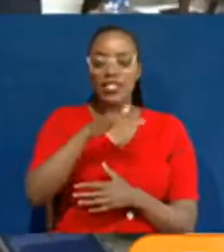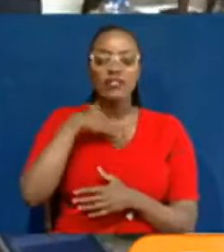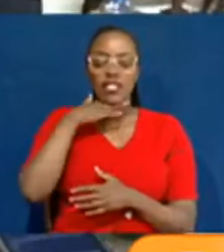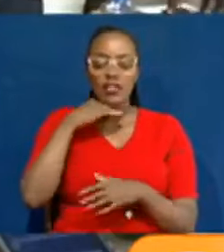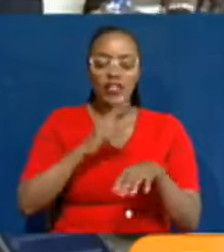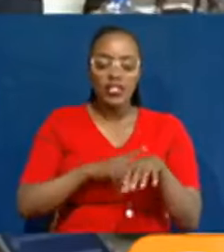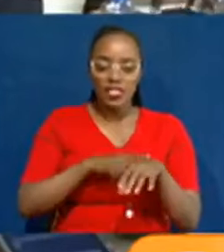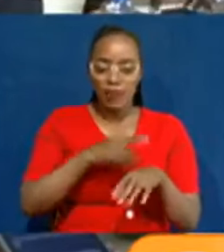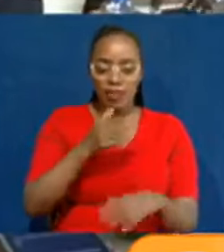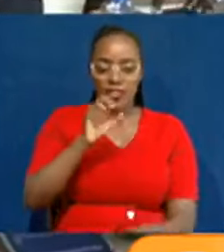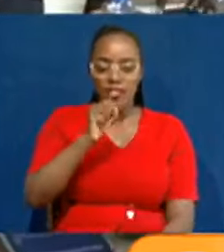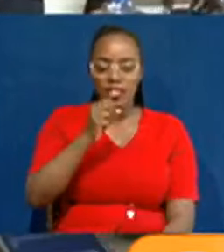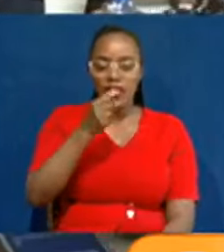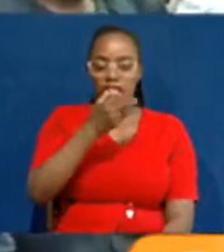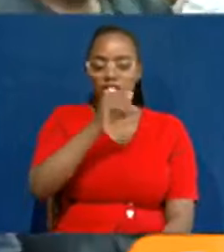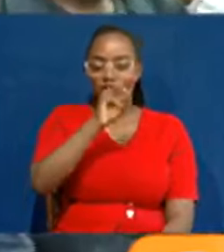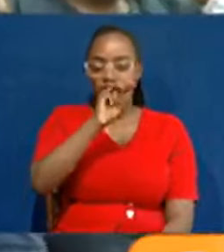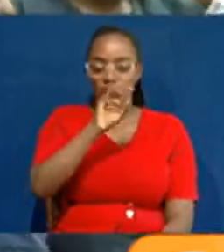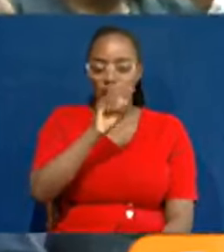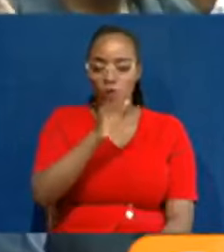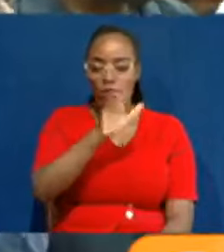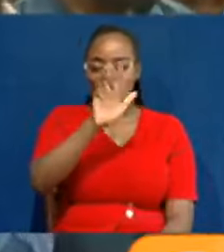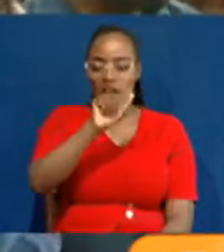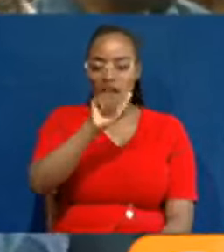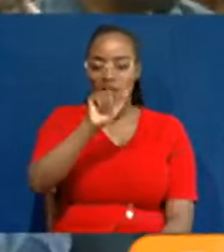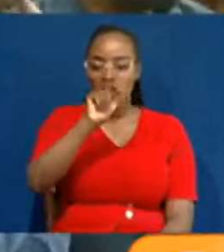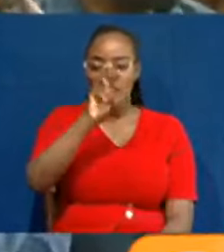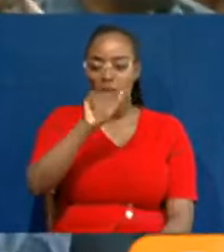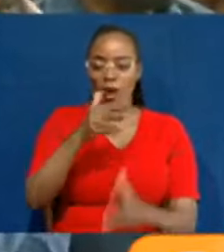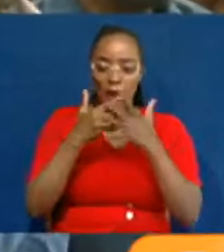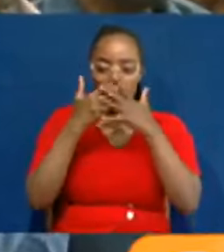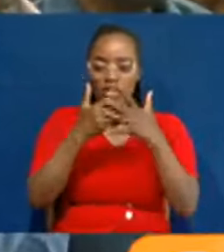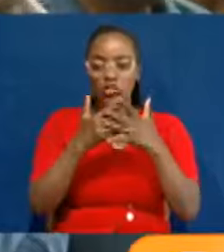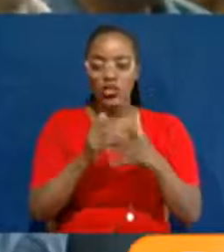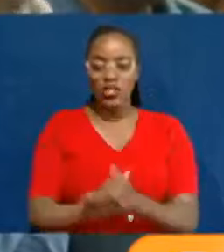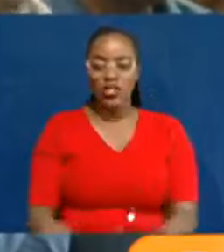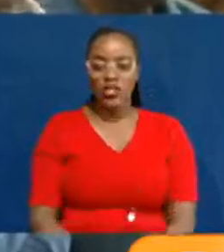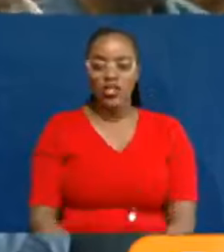Shimolatewa Maximum Security Prison. Kamau Mwangi, Citizen TV.